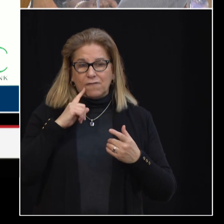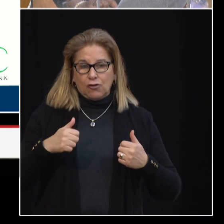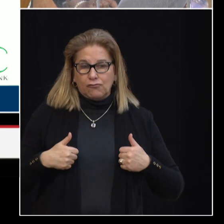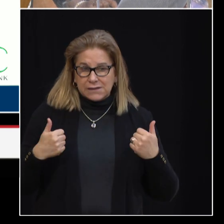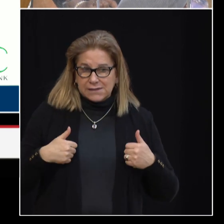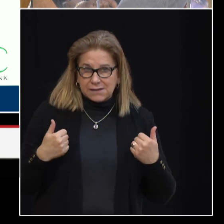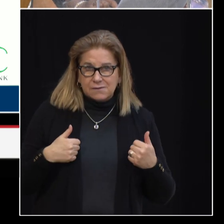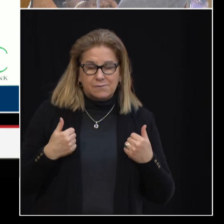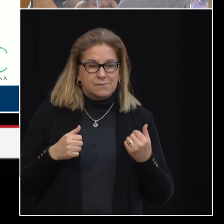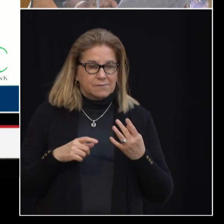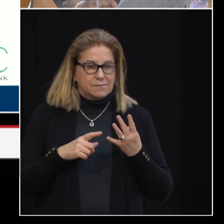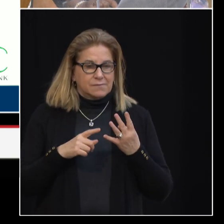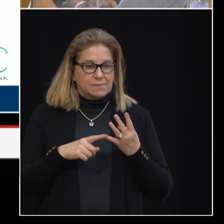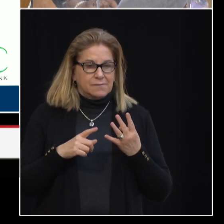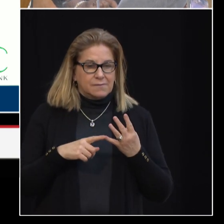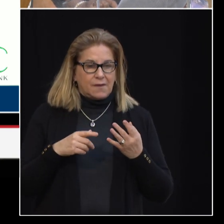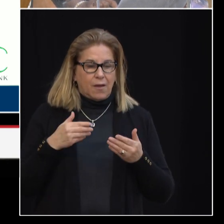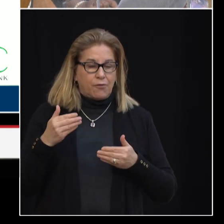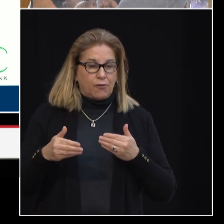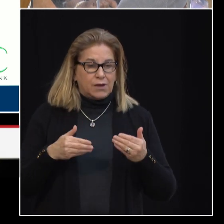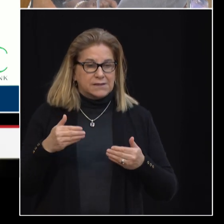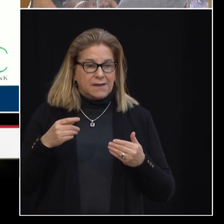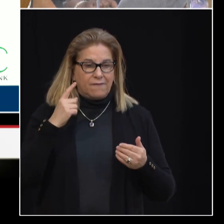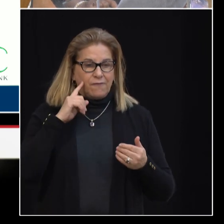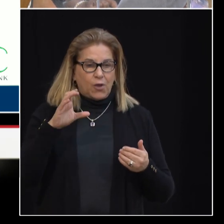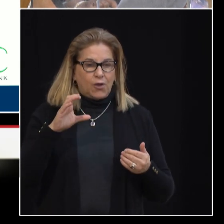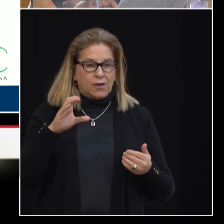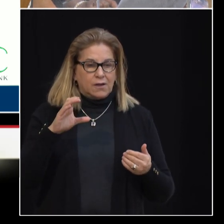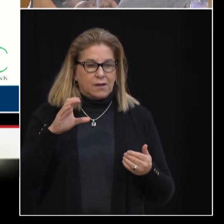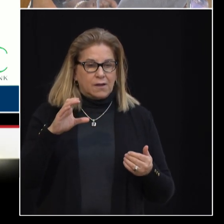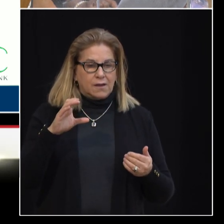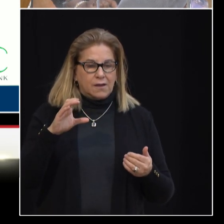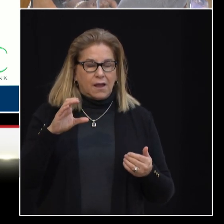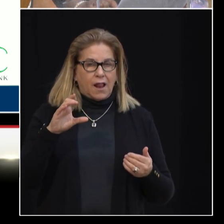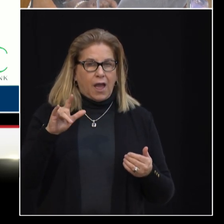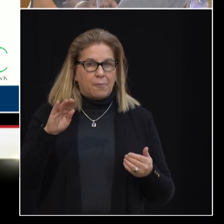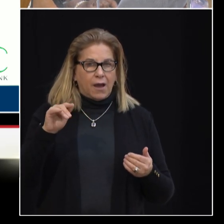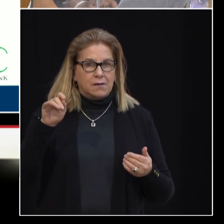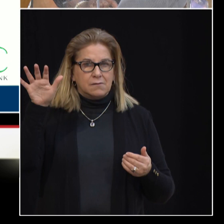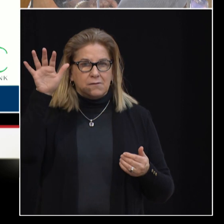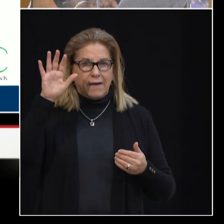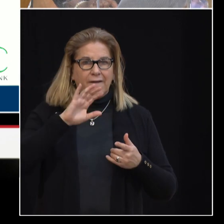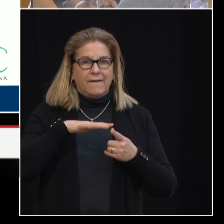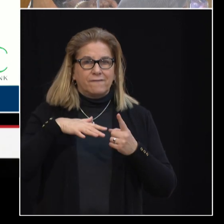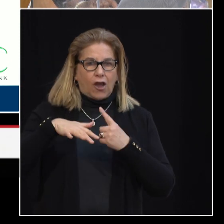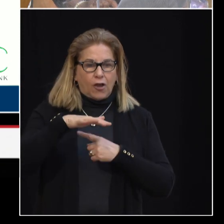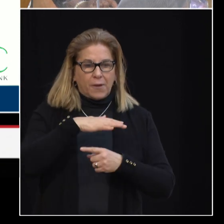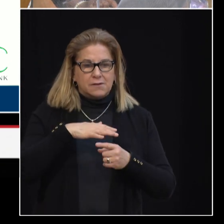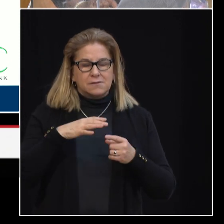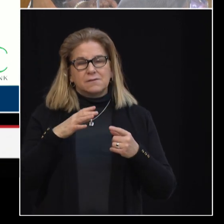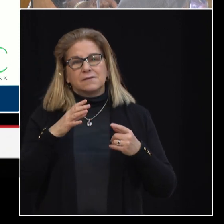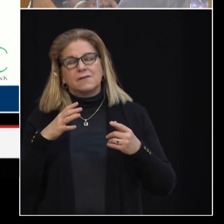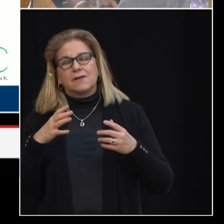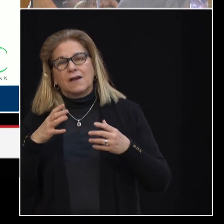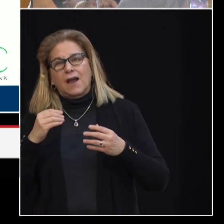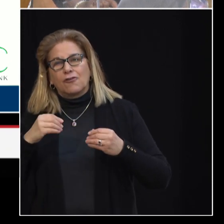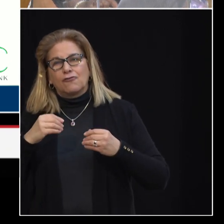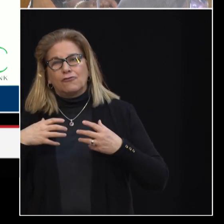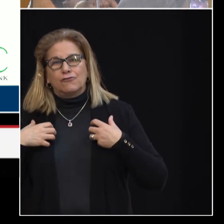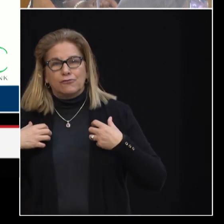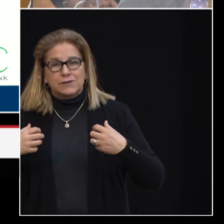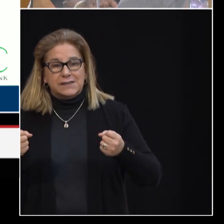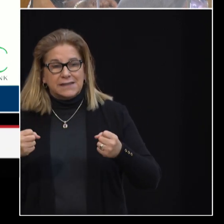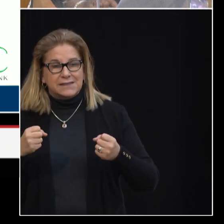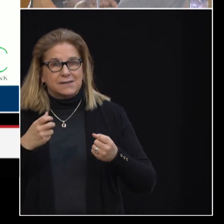meeting climate, environment, energy resilience, workforce development, and public health